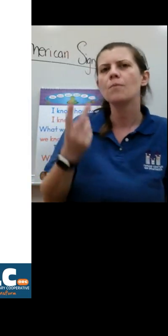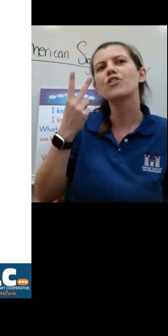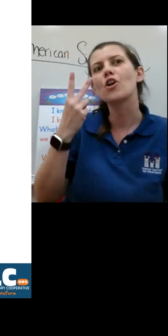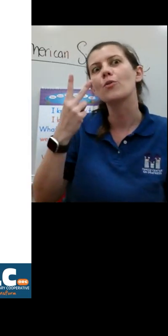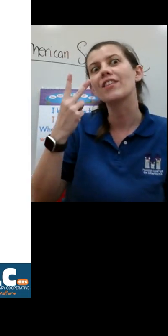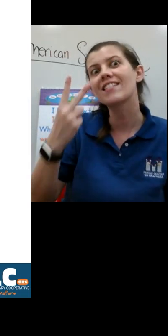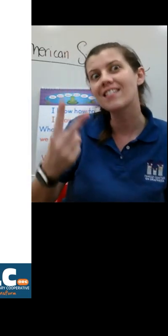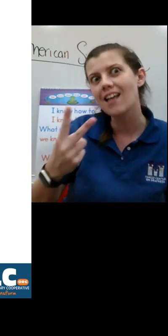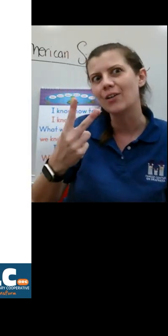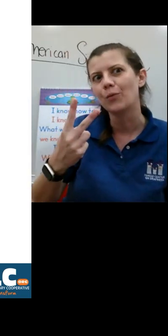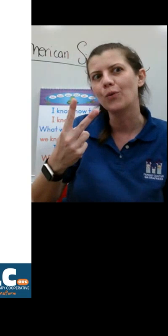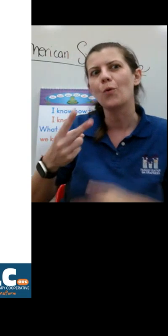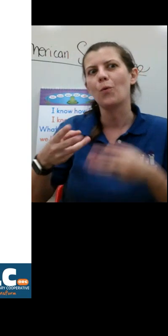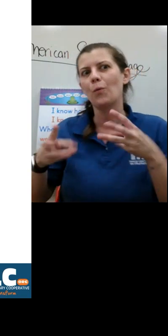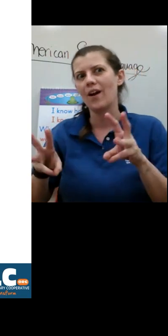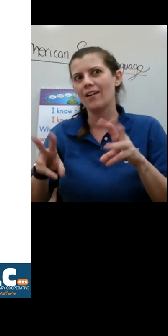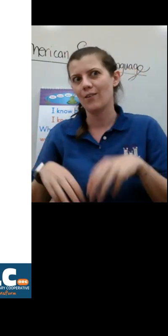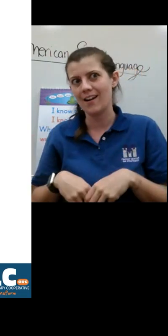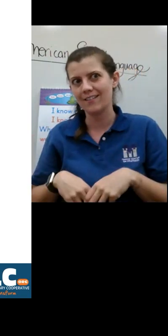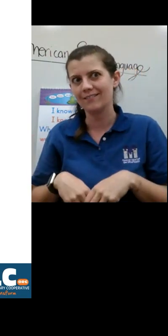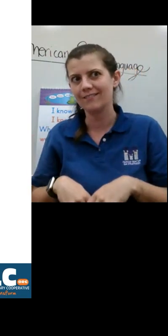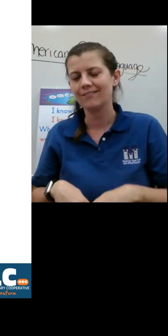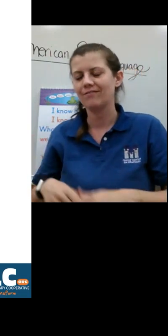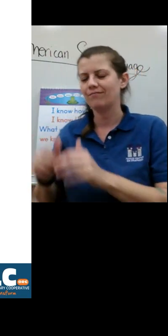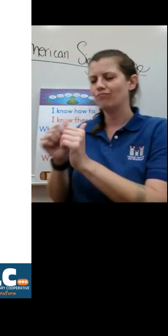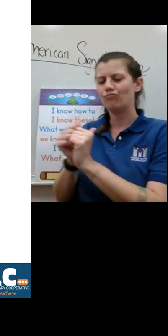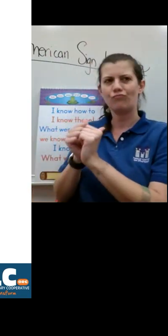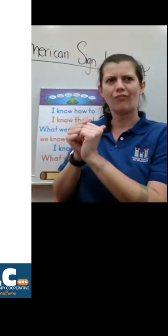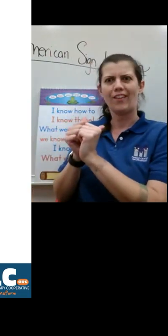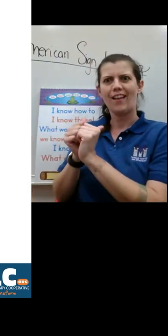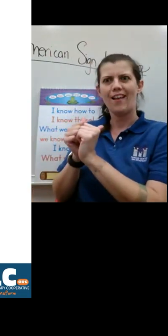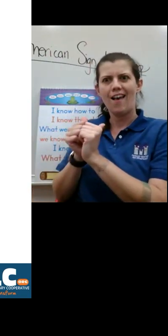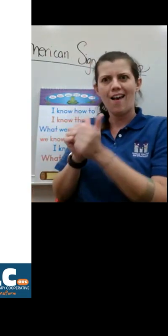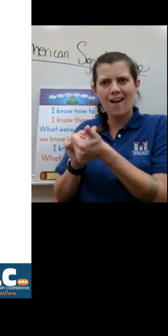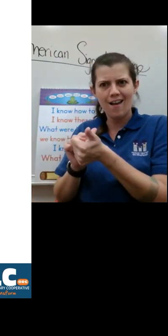Yes, I'm going to show you the second way, okay?